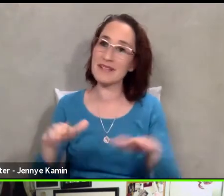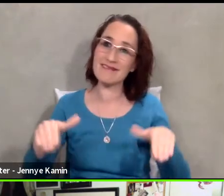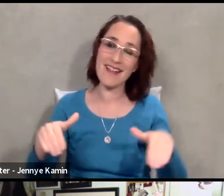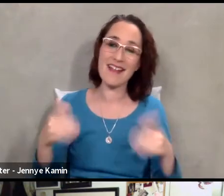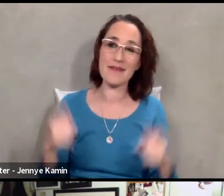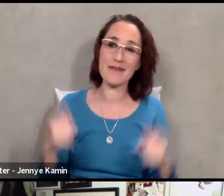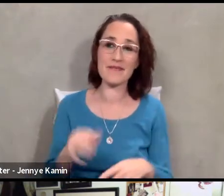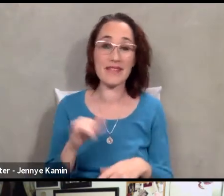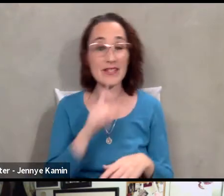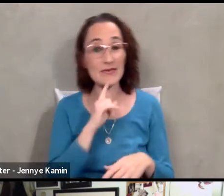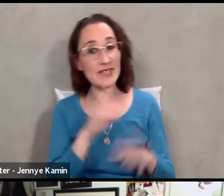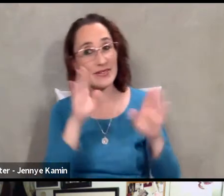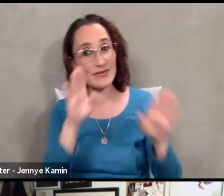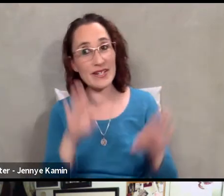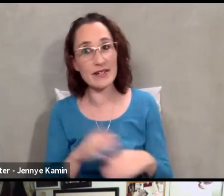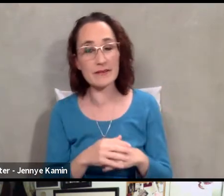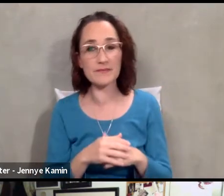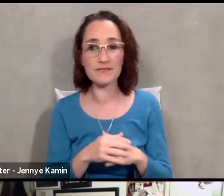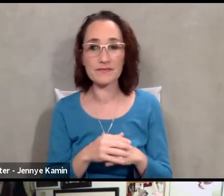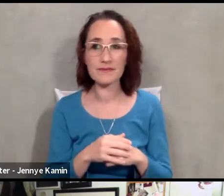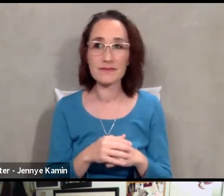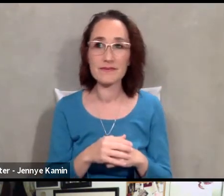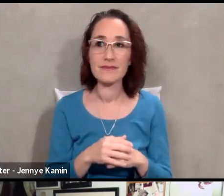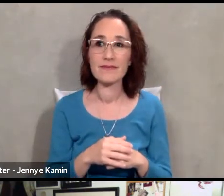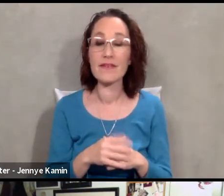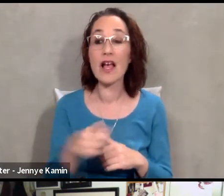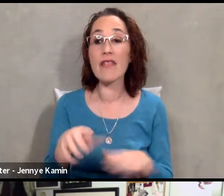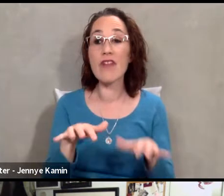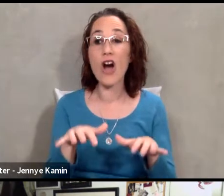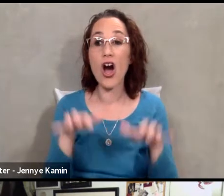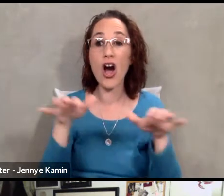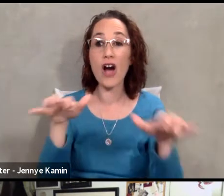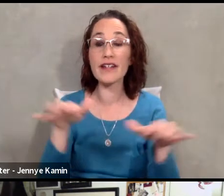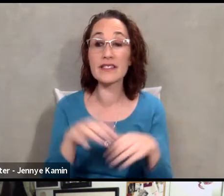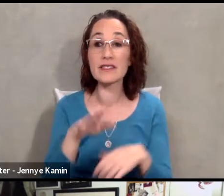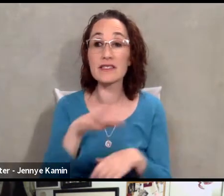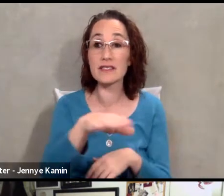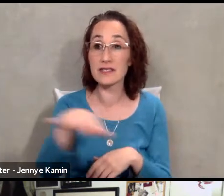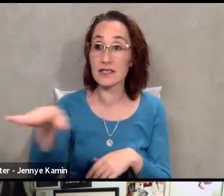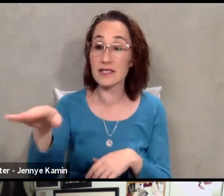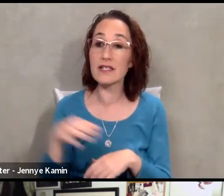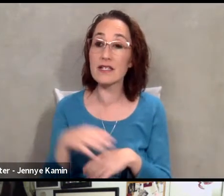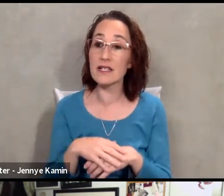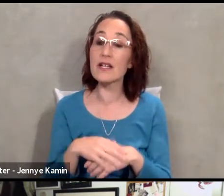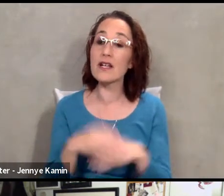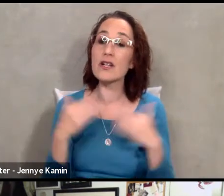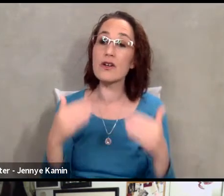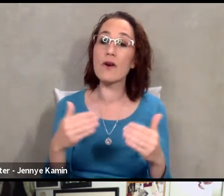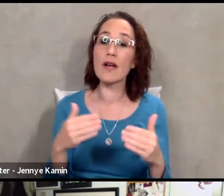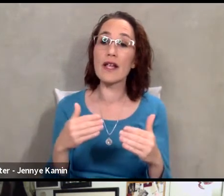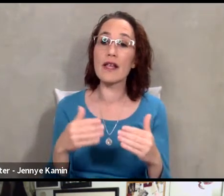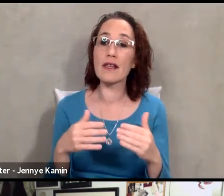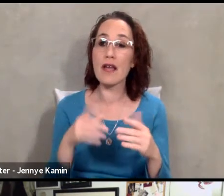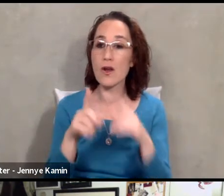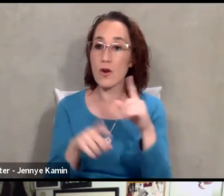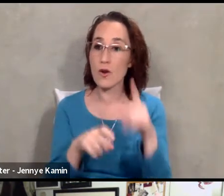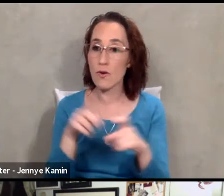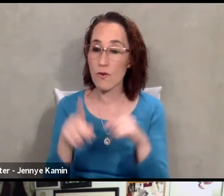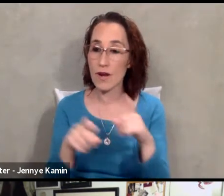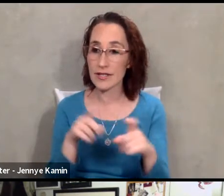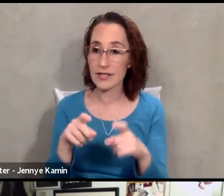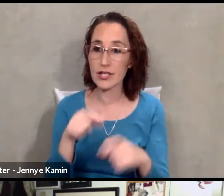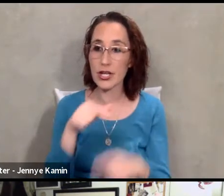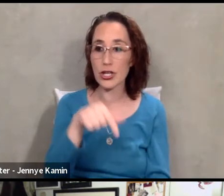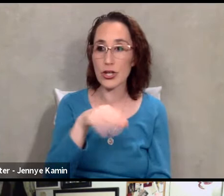That's really great. But I just want to throw out to the audience that you should feel free to put questions in the, I think